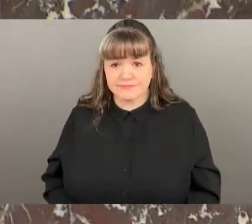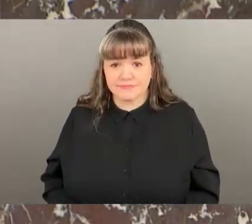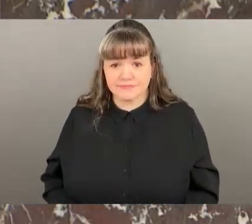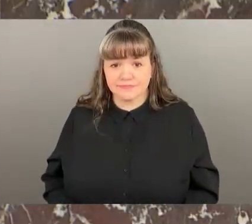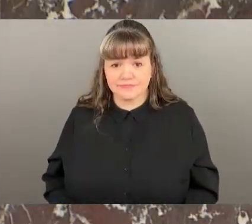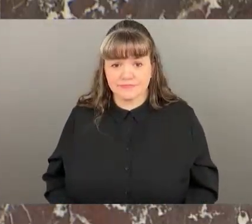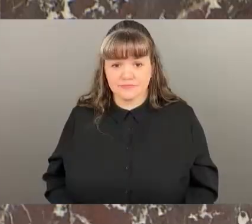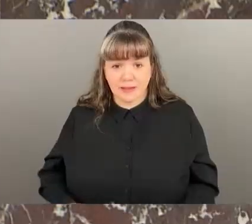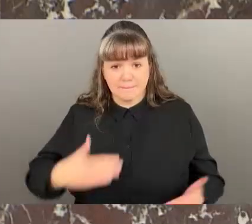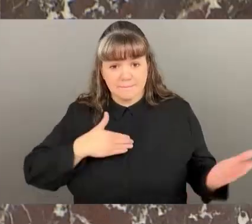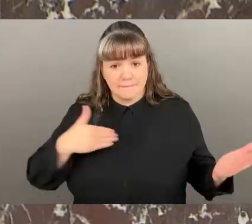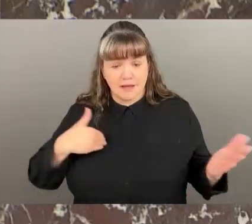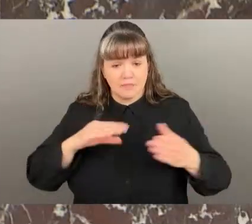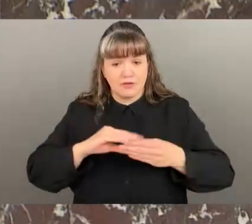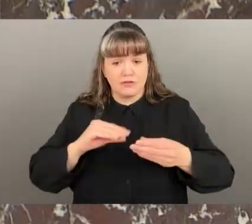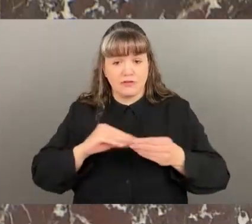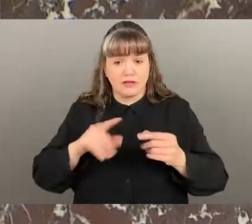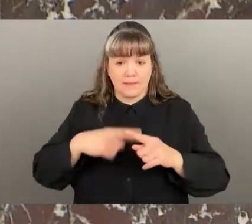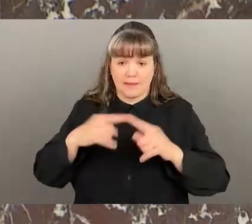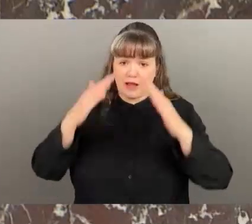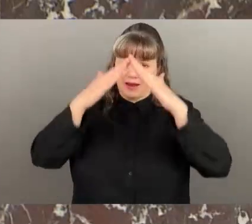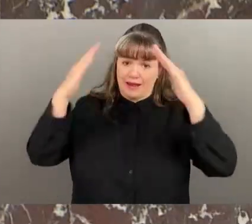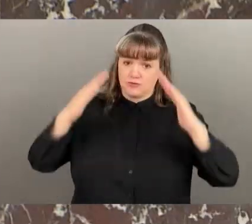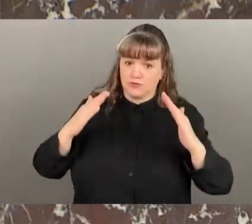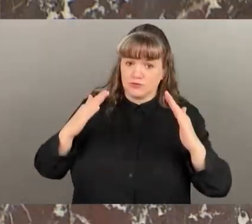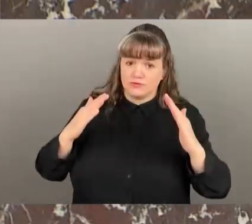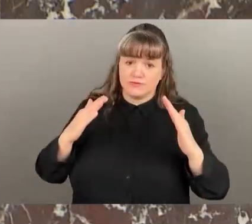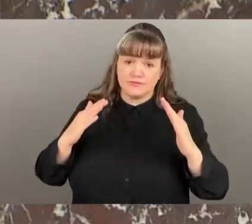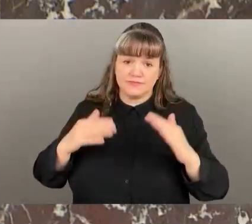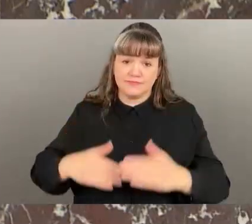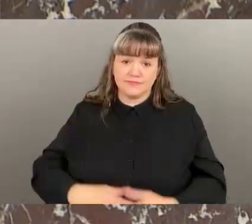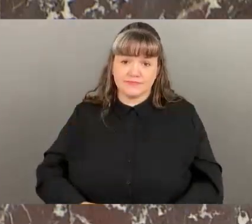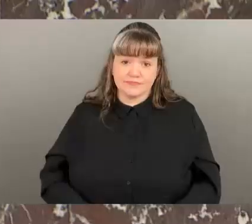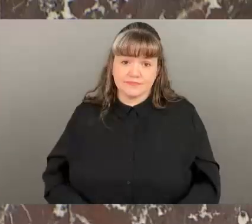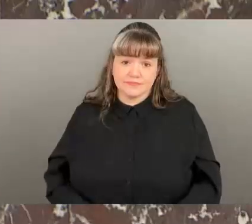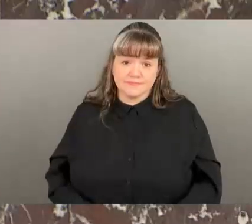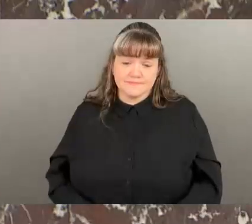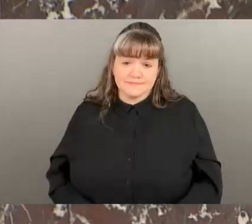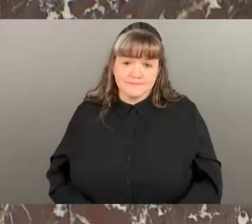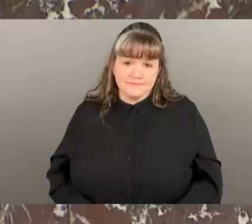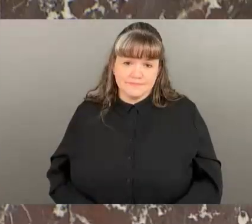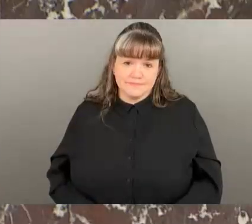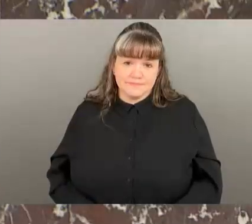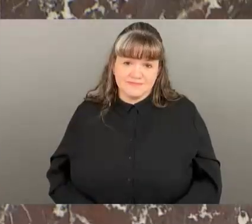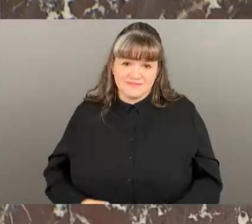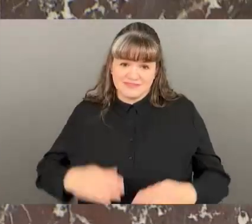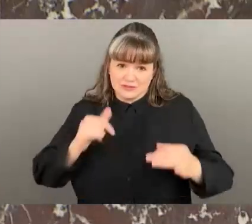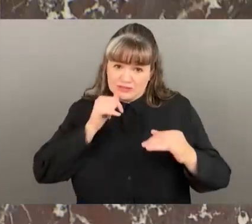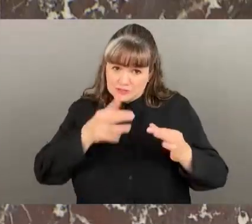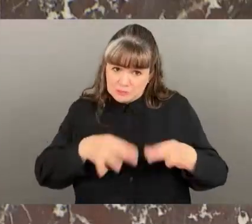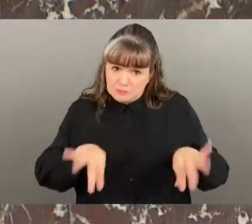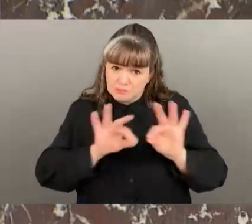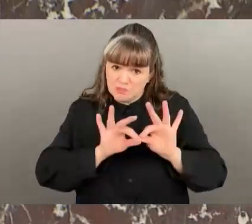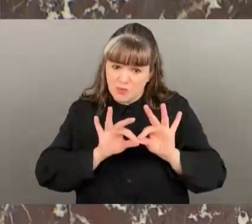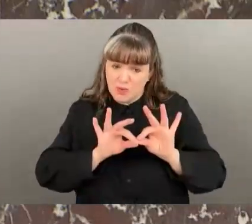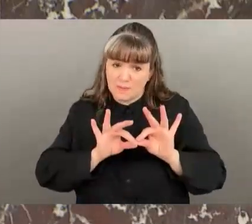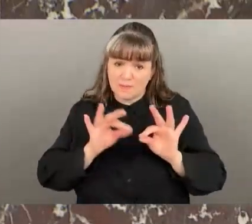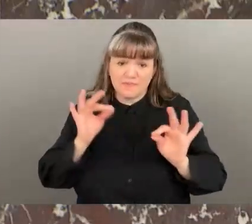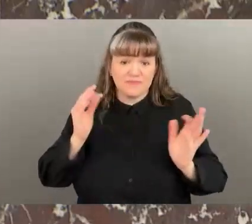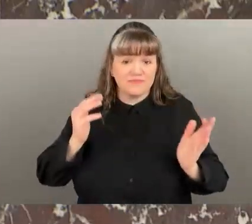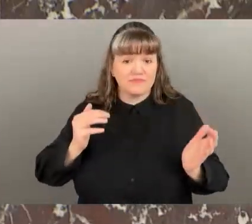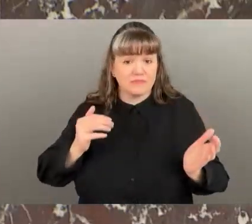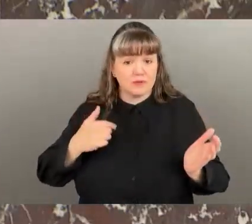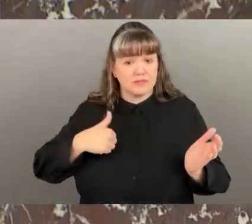that I've mentioned is important because we're making investments to invest in housing that people need that are struggling in